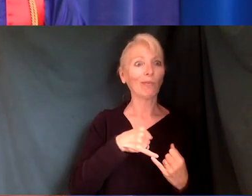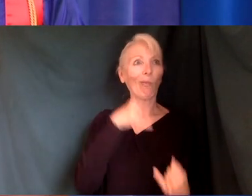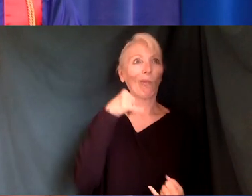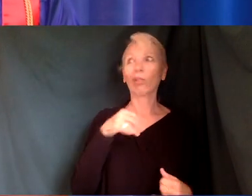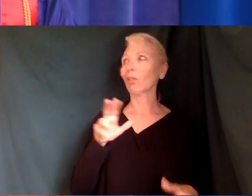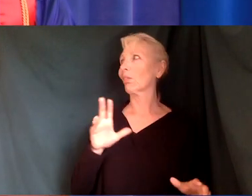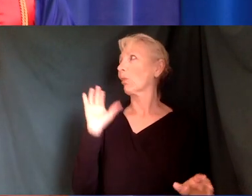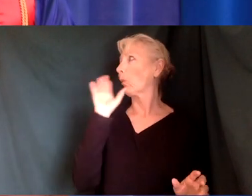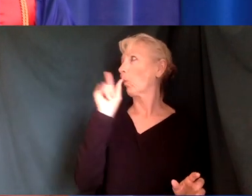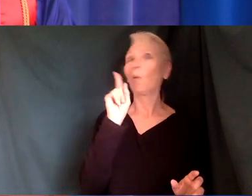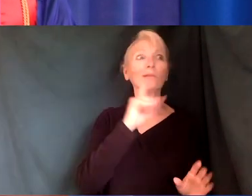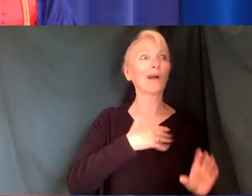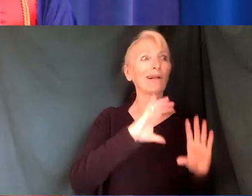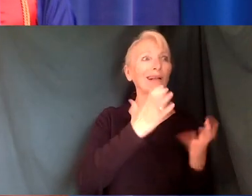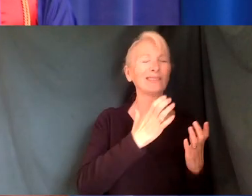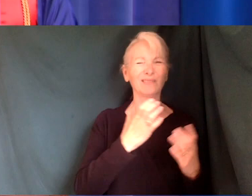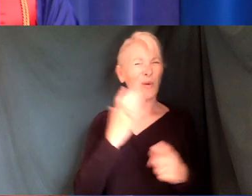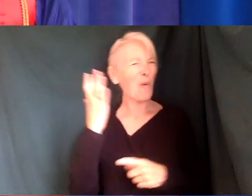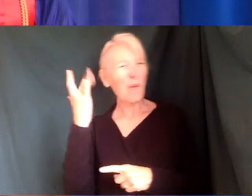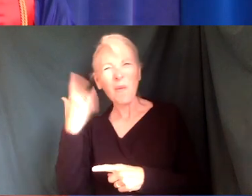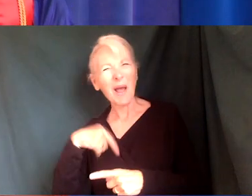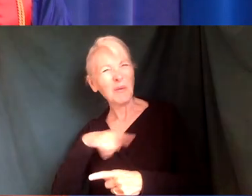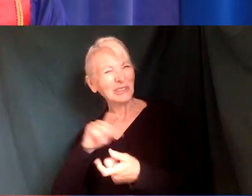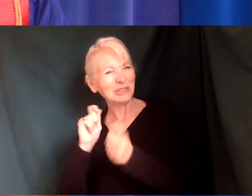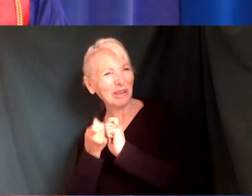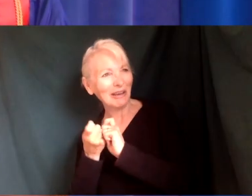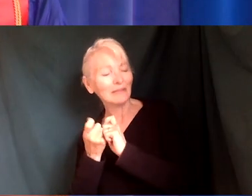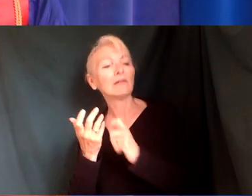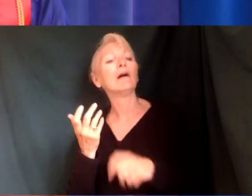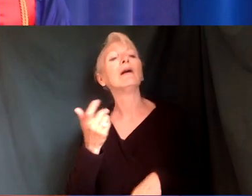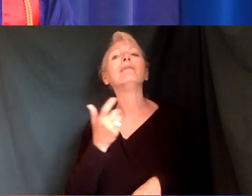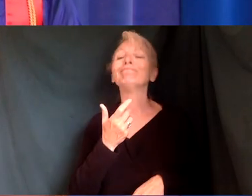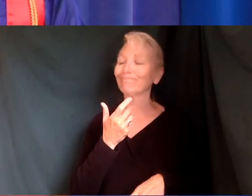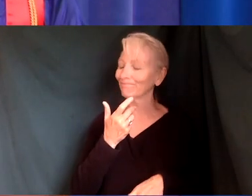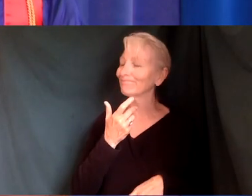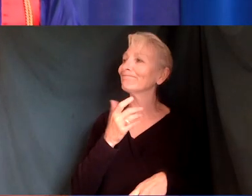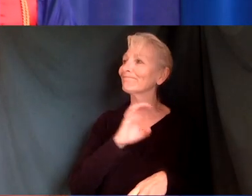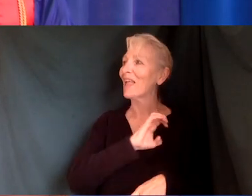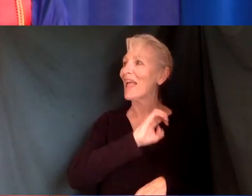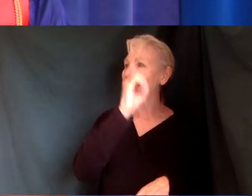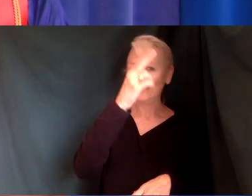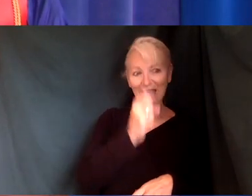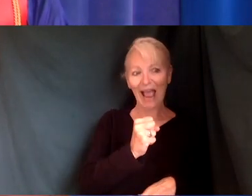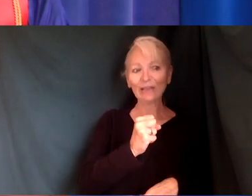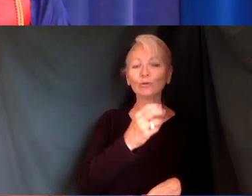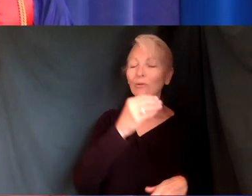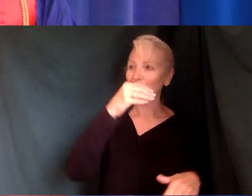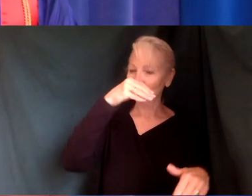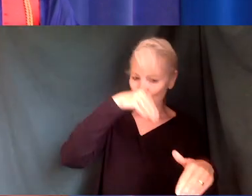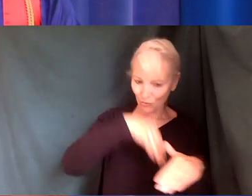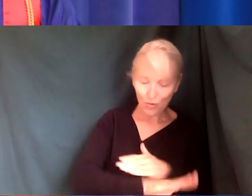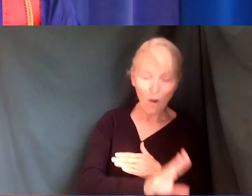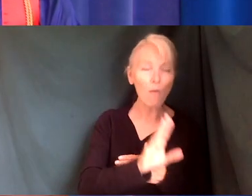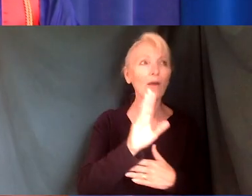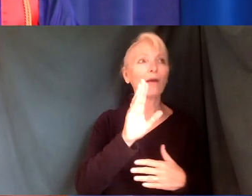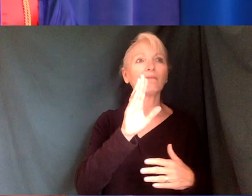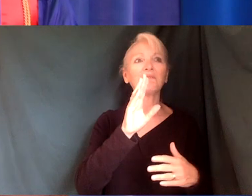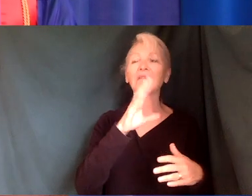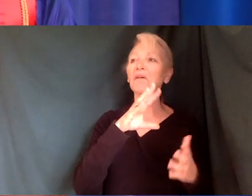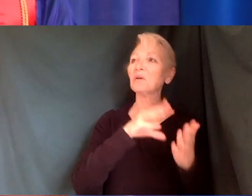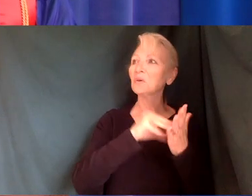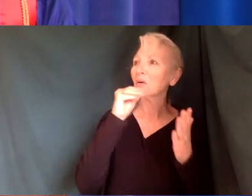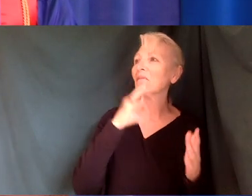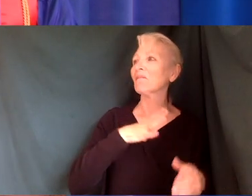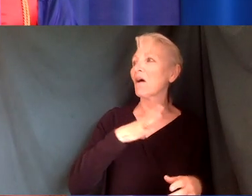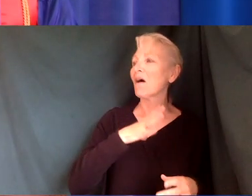who couldn't even find his classes. So what changed us? The community at East is a place where just being a student is fine, but being an